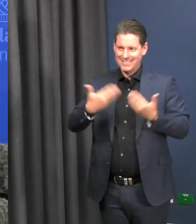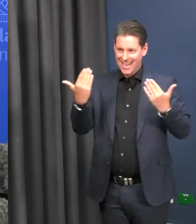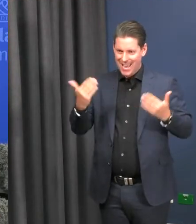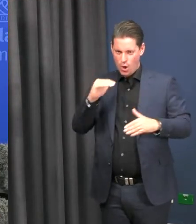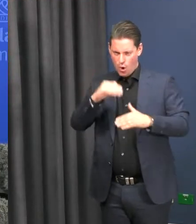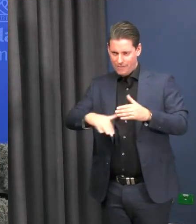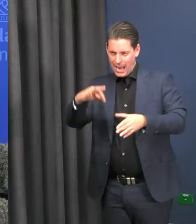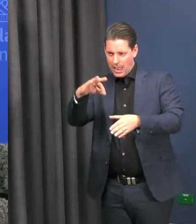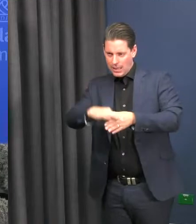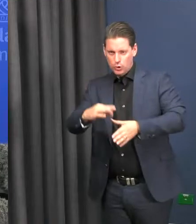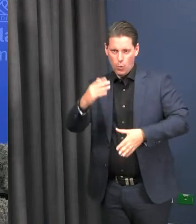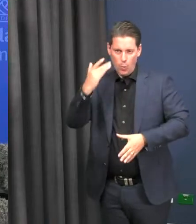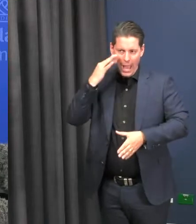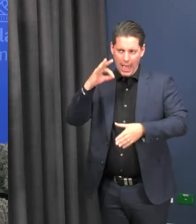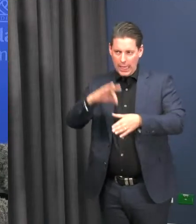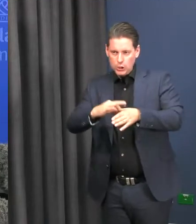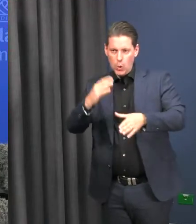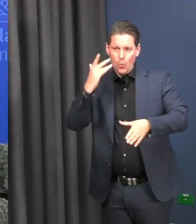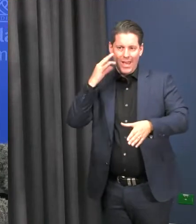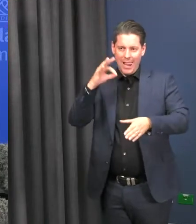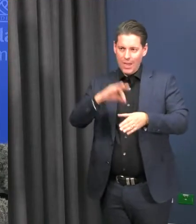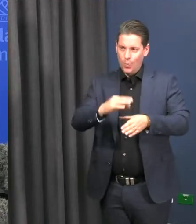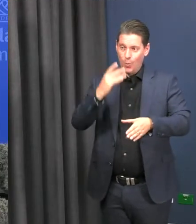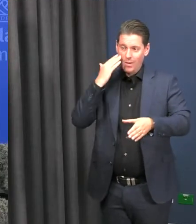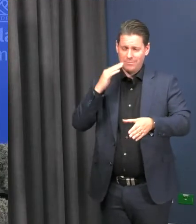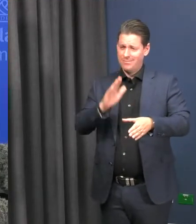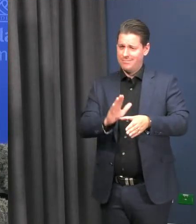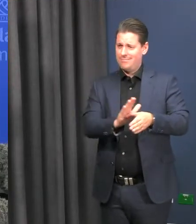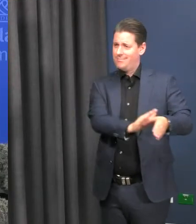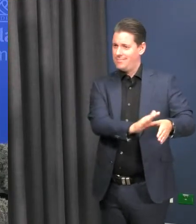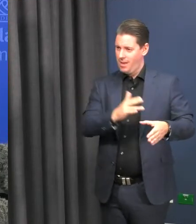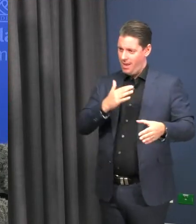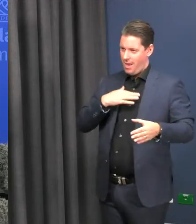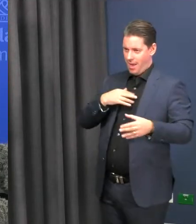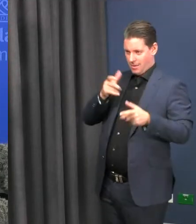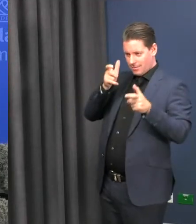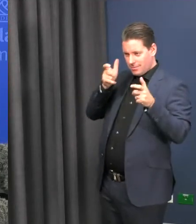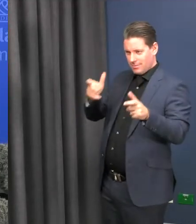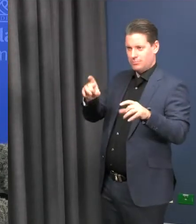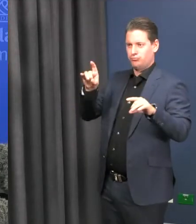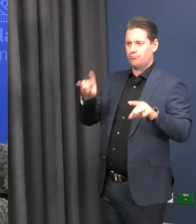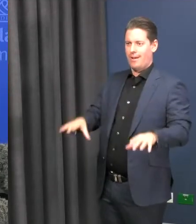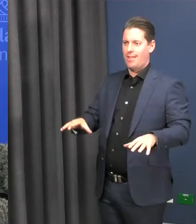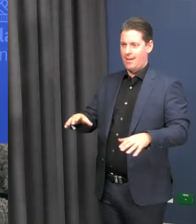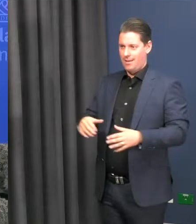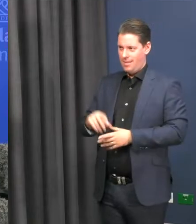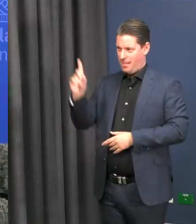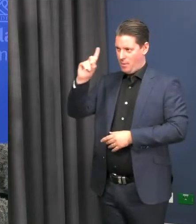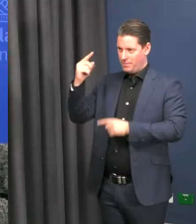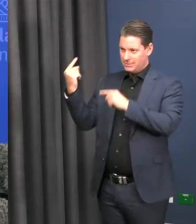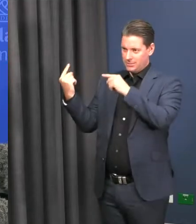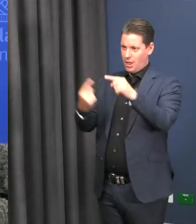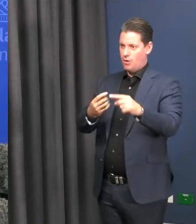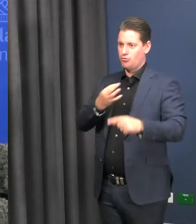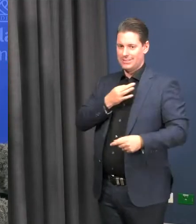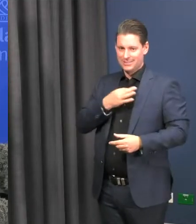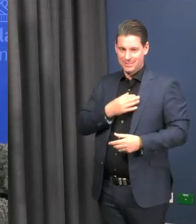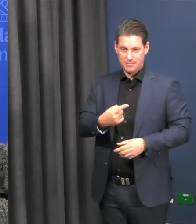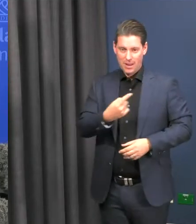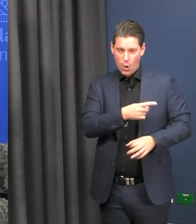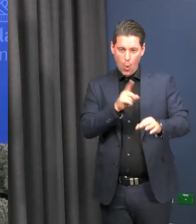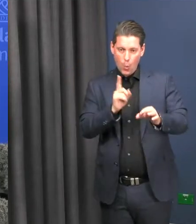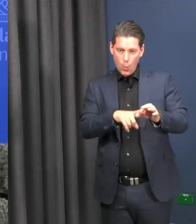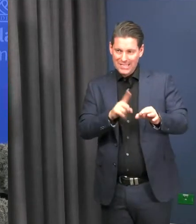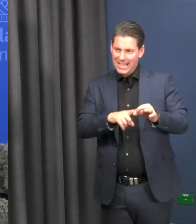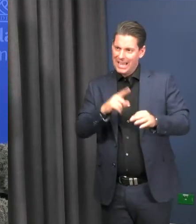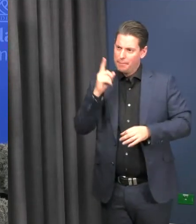year about election timing. I'm focused on governing. That's the sole focus that I have. But isn't it important that Queenslanders know